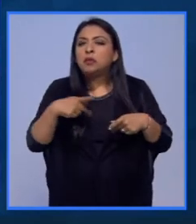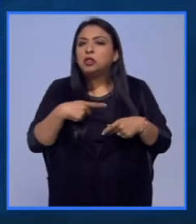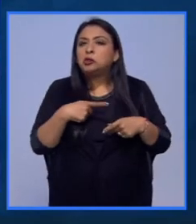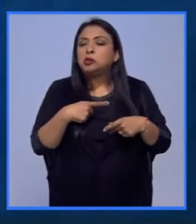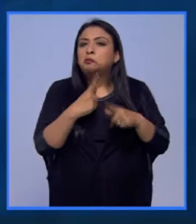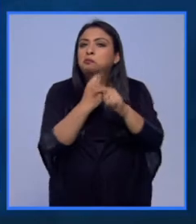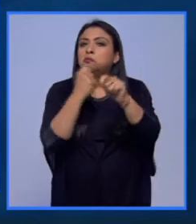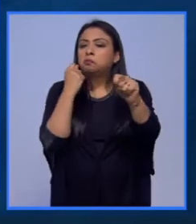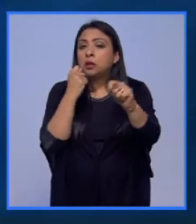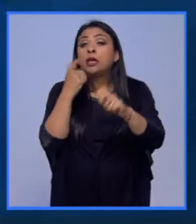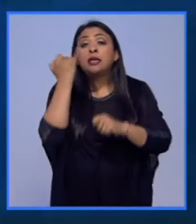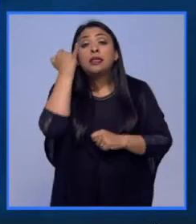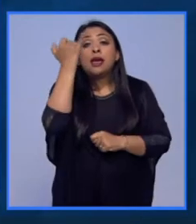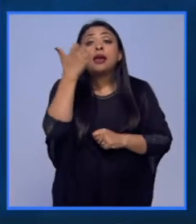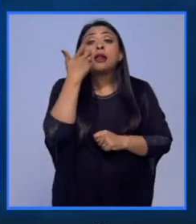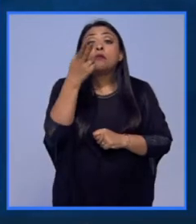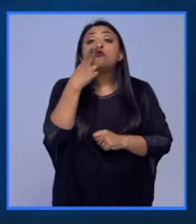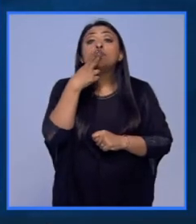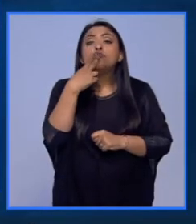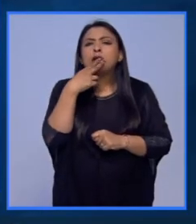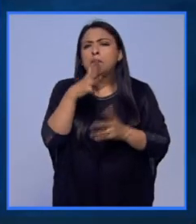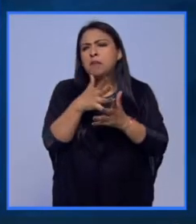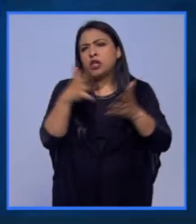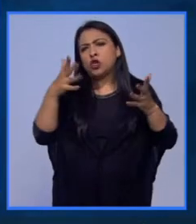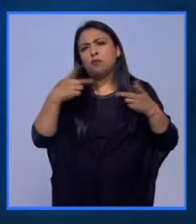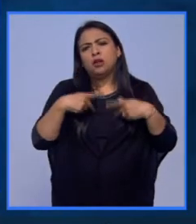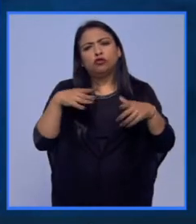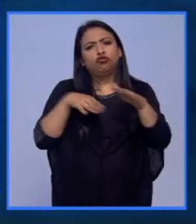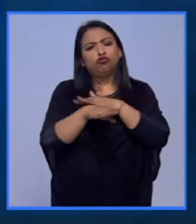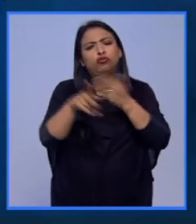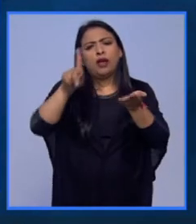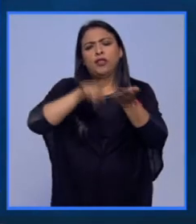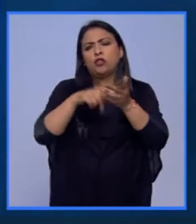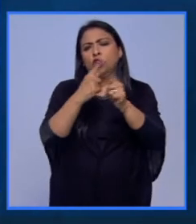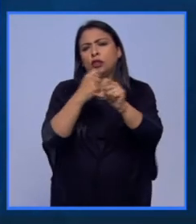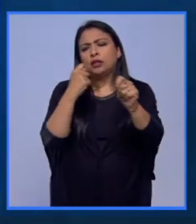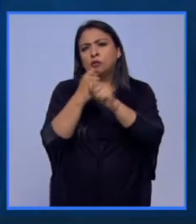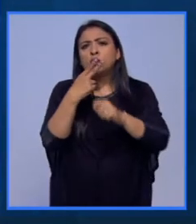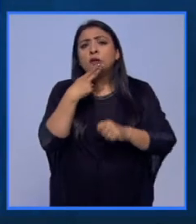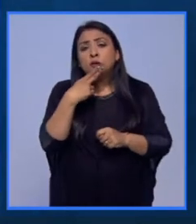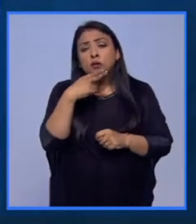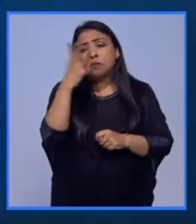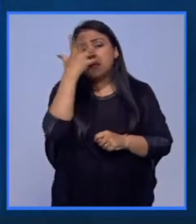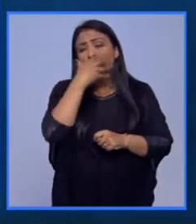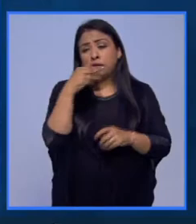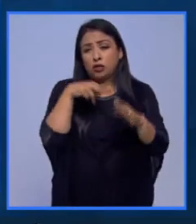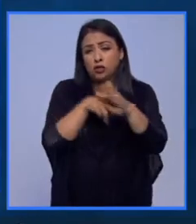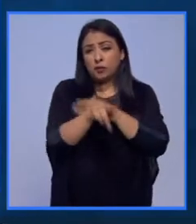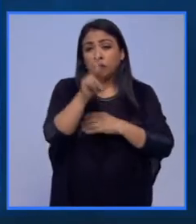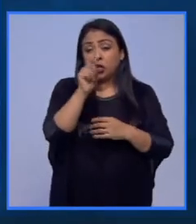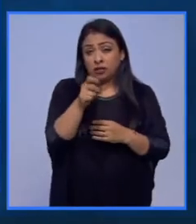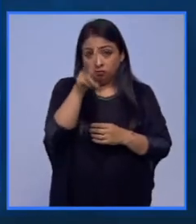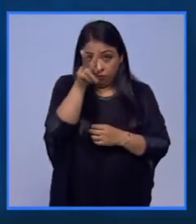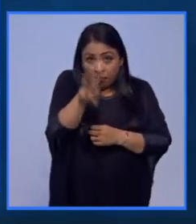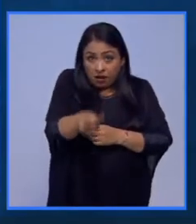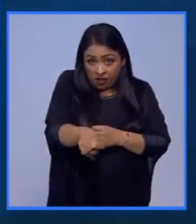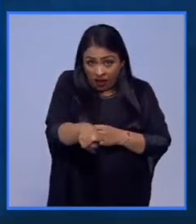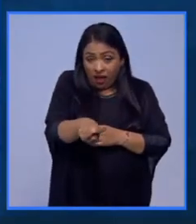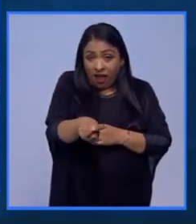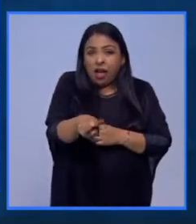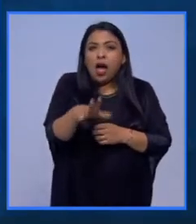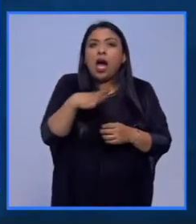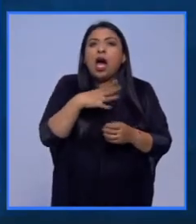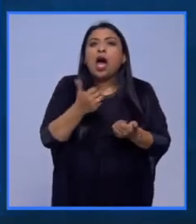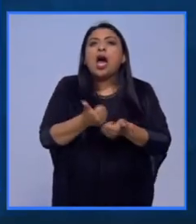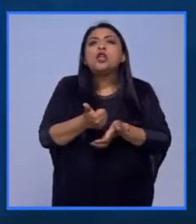is for as many as possible to use it. And the magnificent thing about metros is that it actually does densify